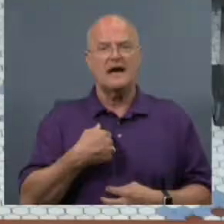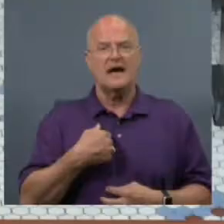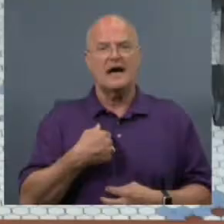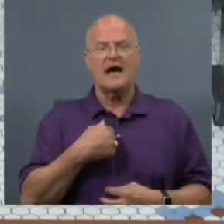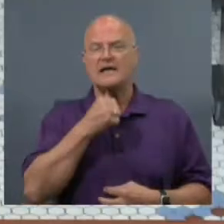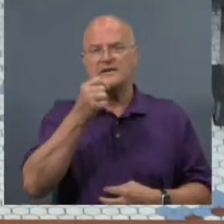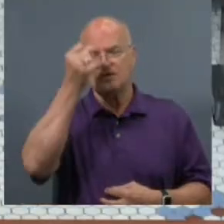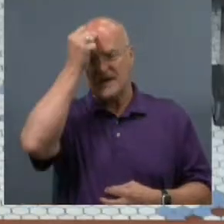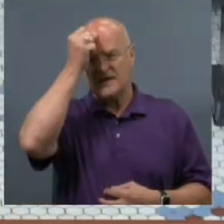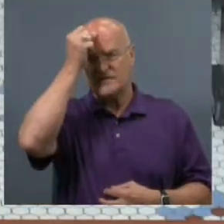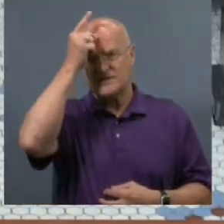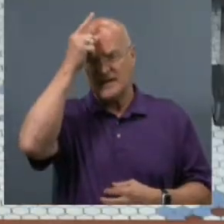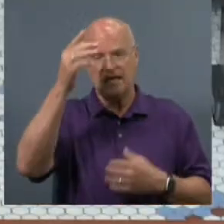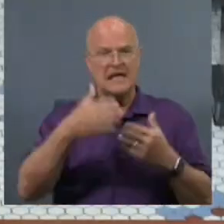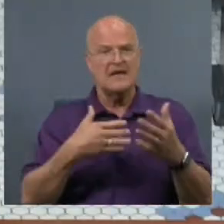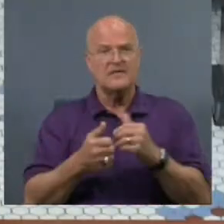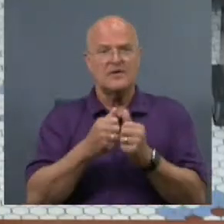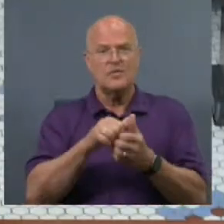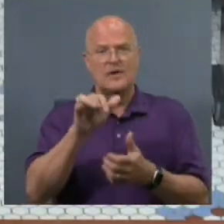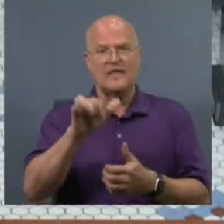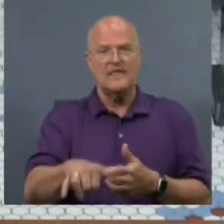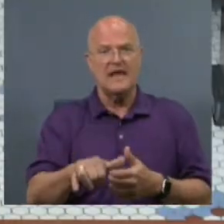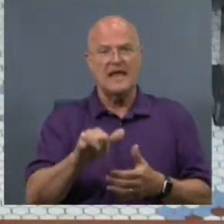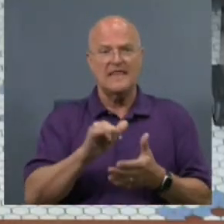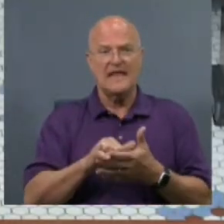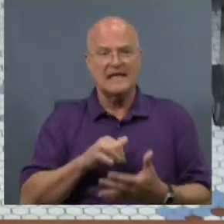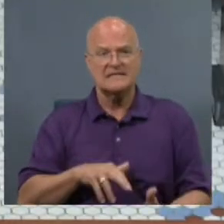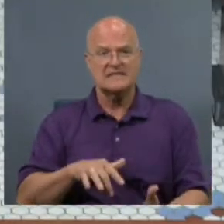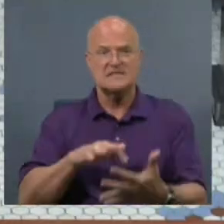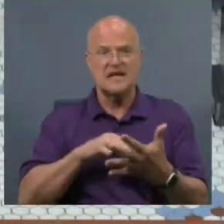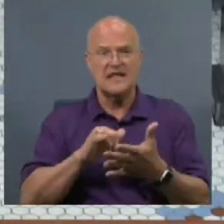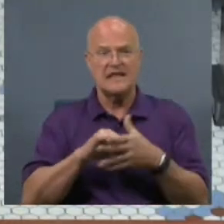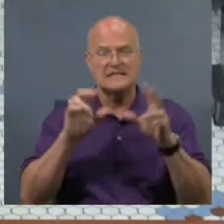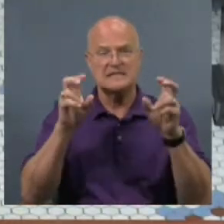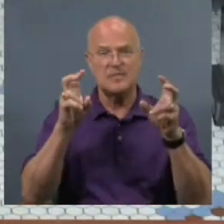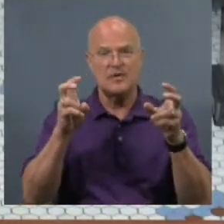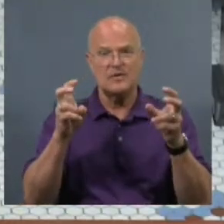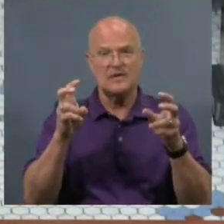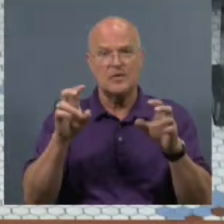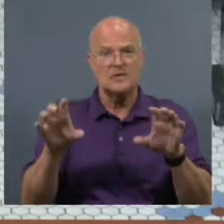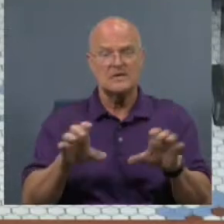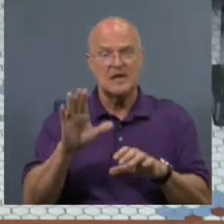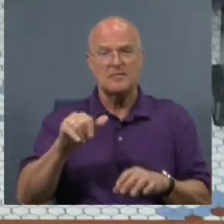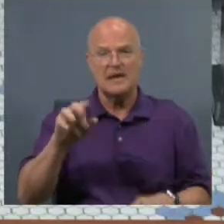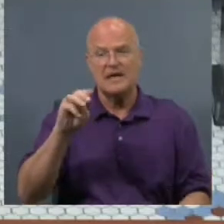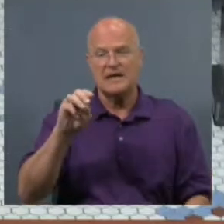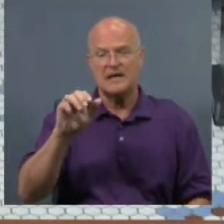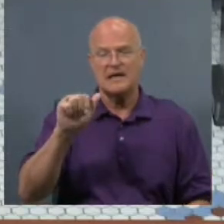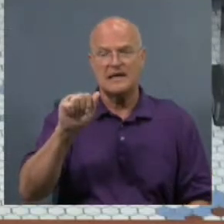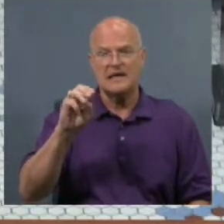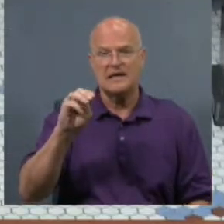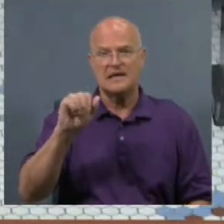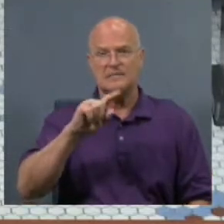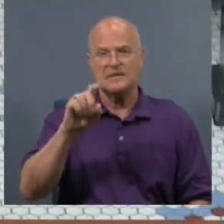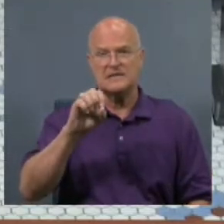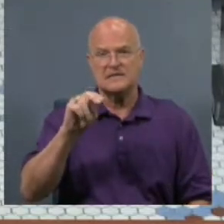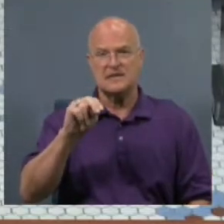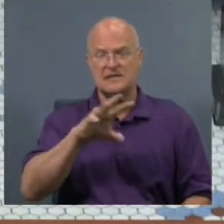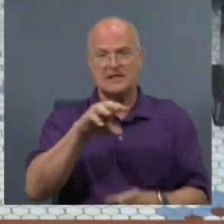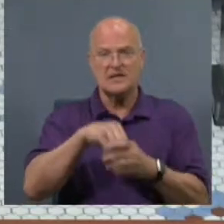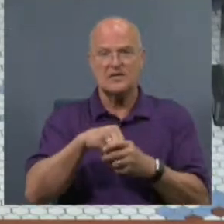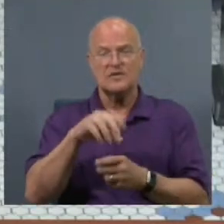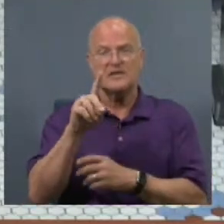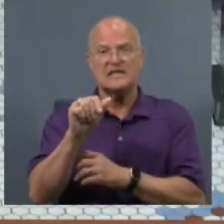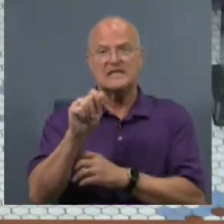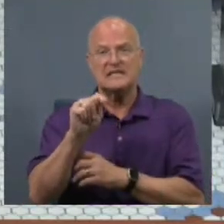I don't understand. Even with that, did that study that supposedly was done by Amazon, does it include data